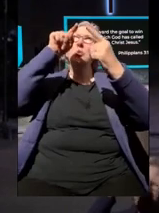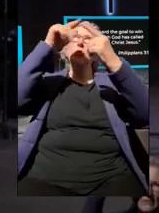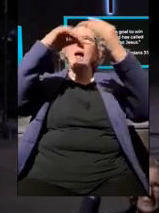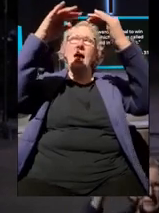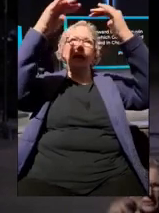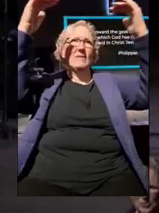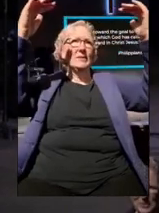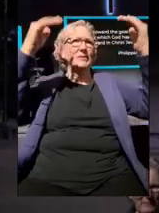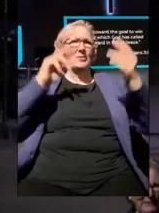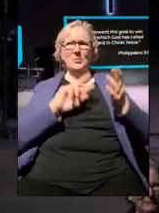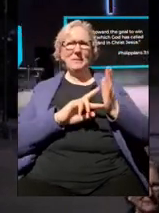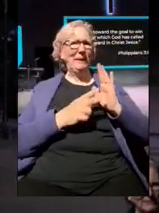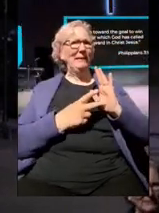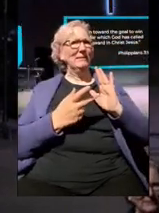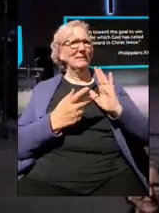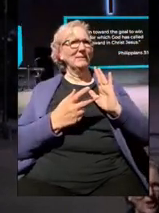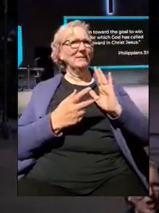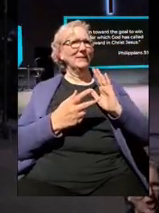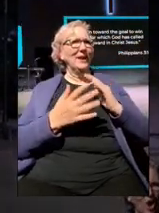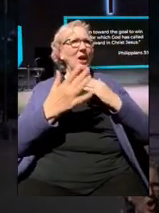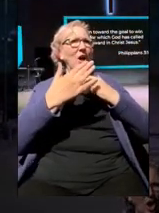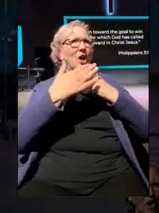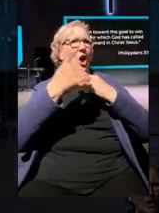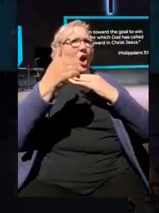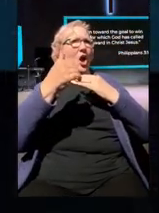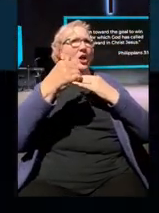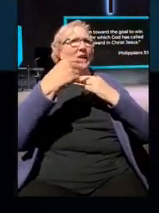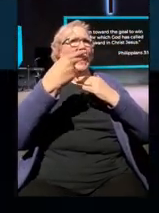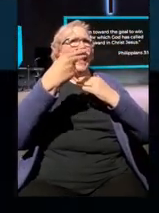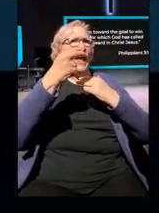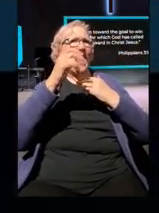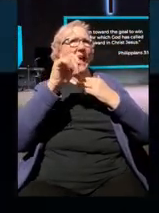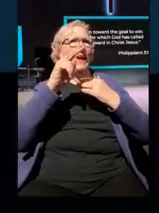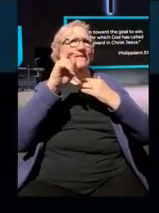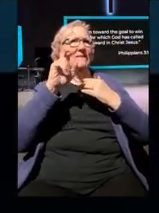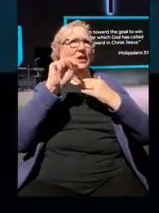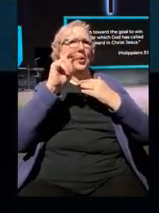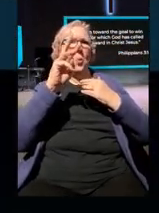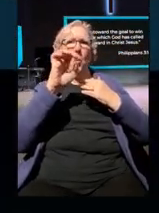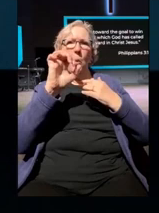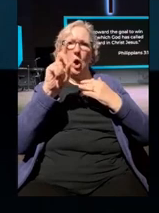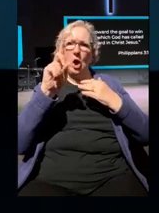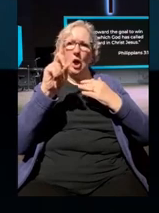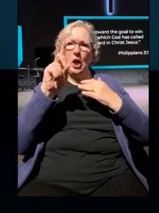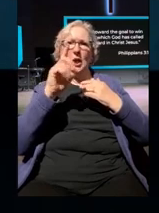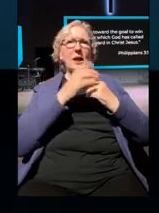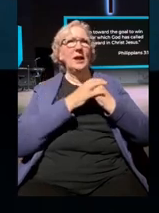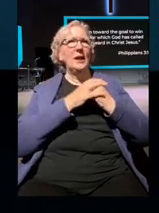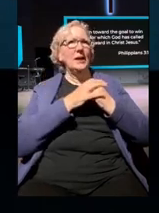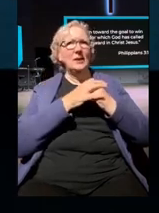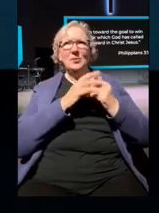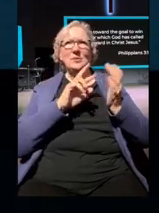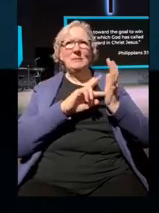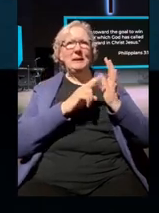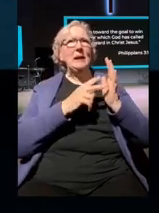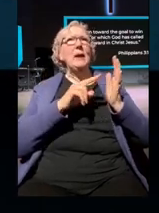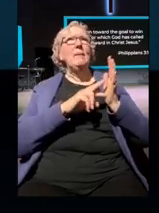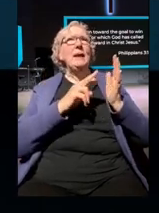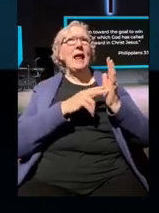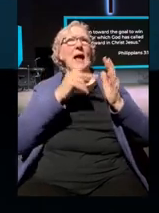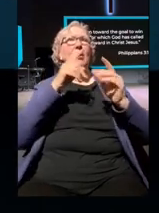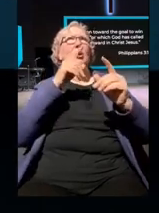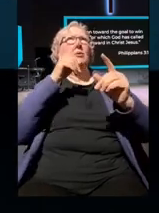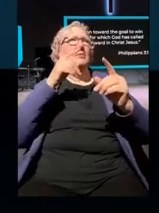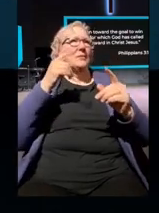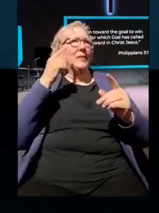mean, to be called heavenward? It's easy to think that it means our goal is to be in God with